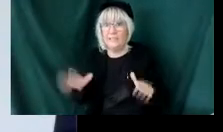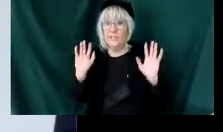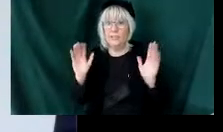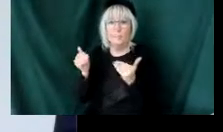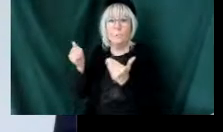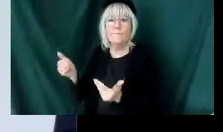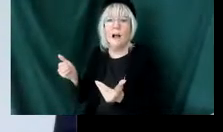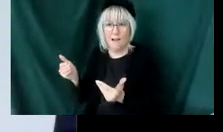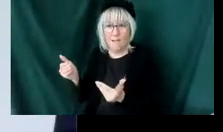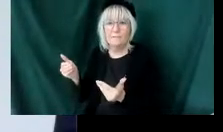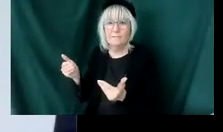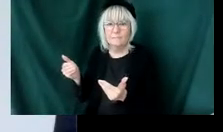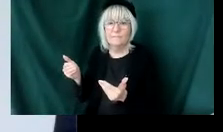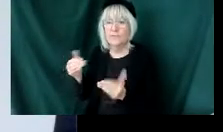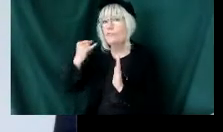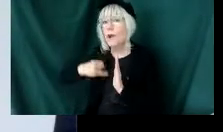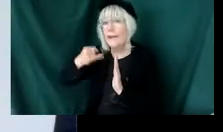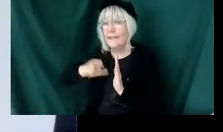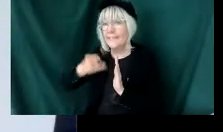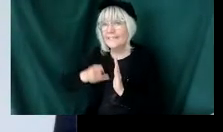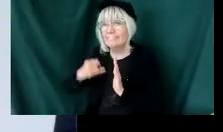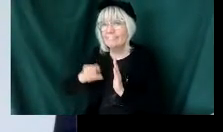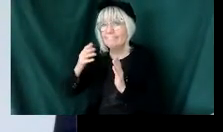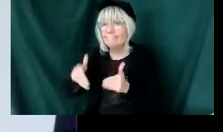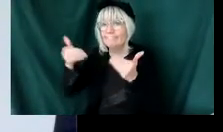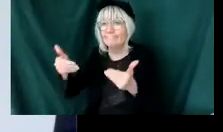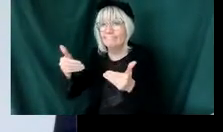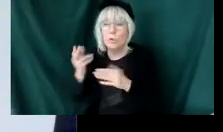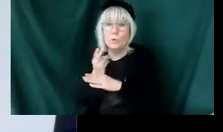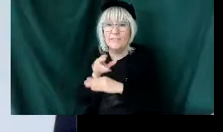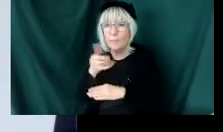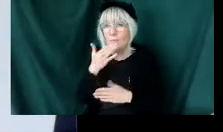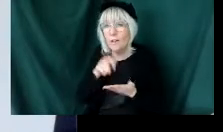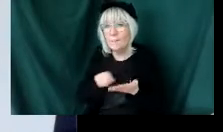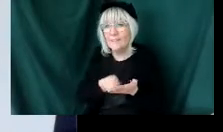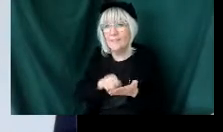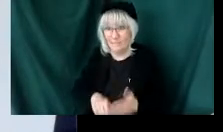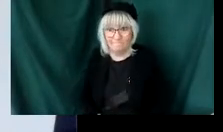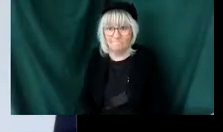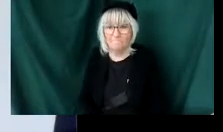move on to doing drawings using the color pencil.